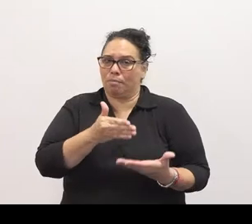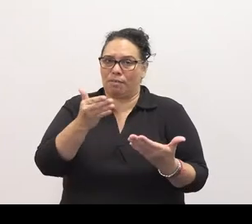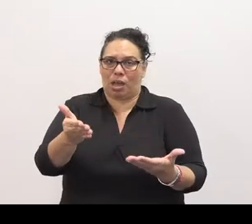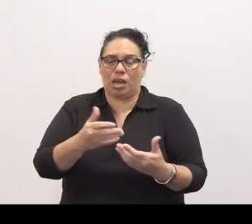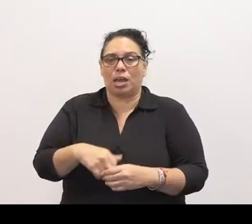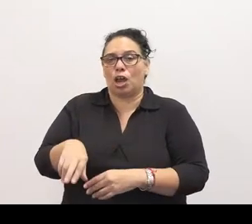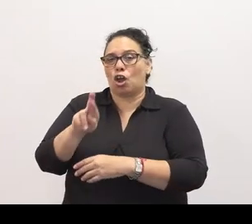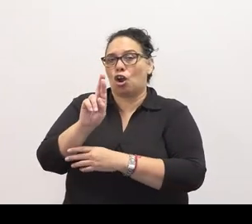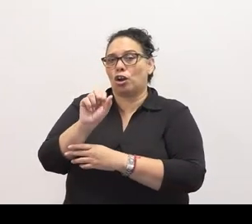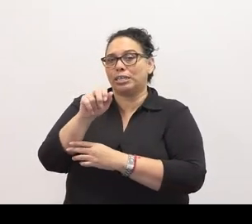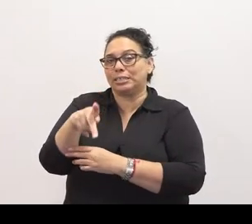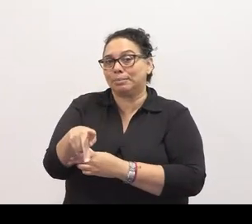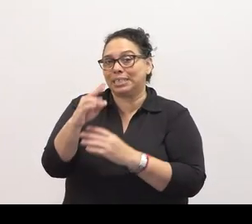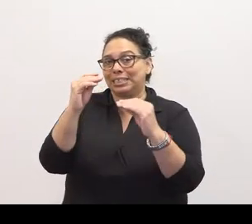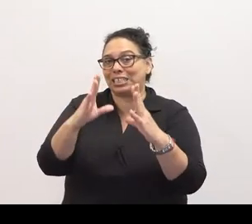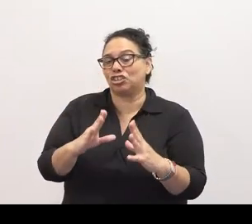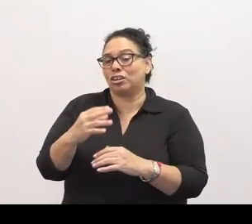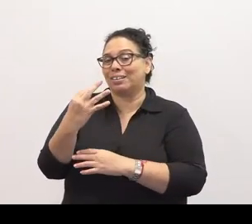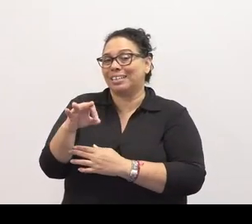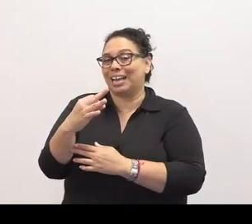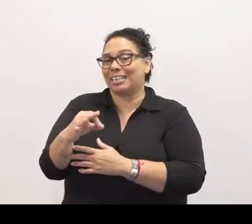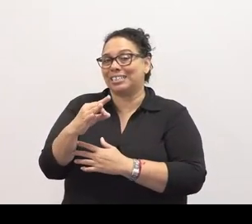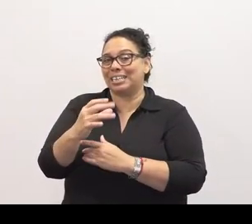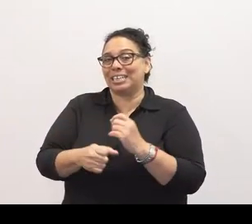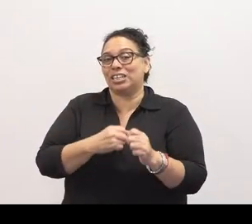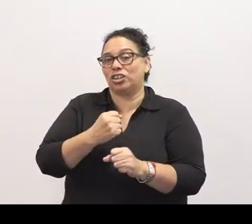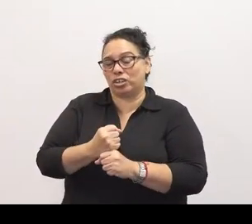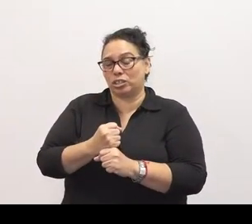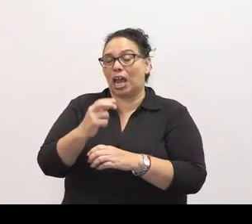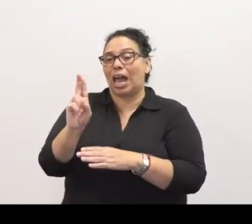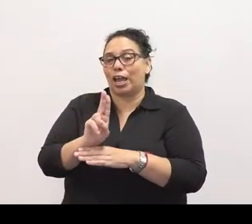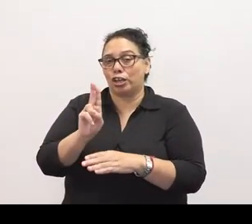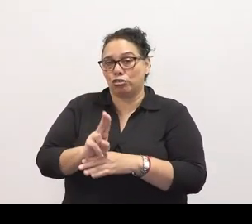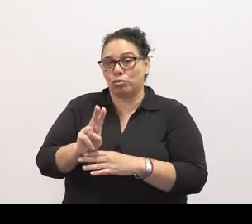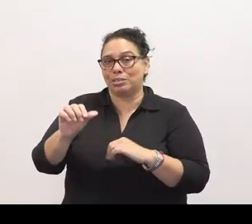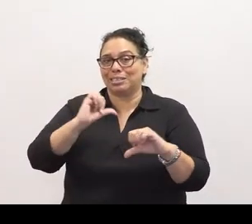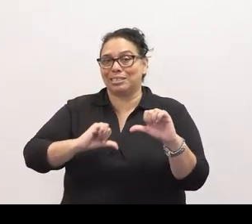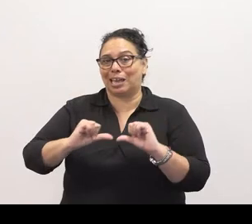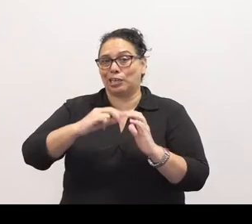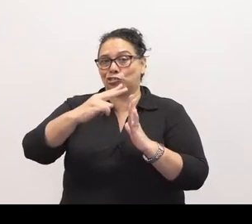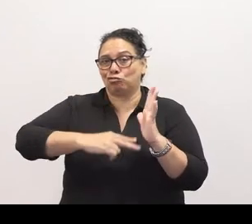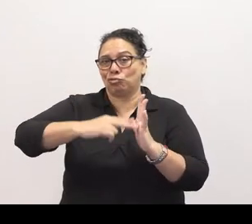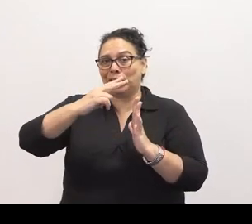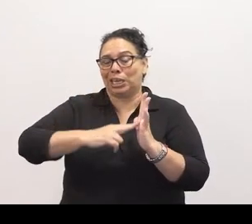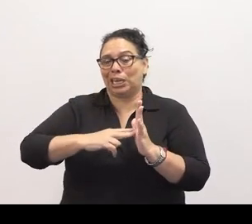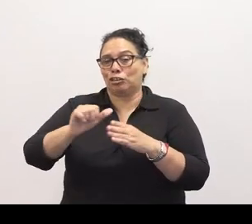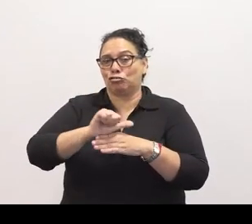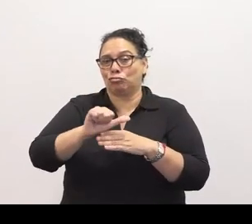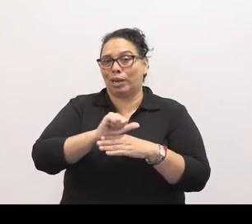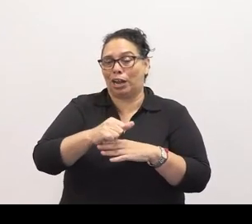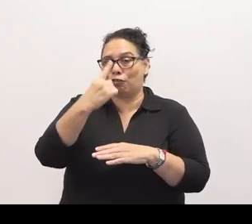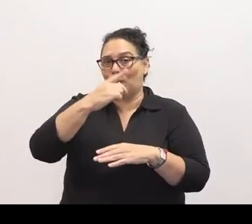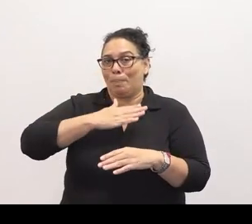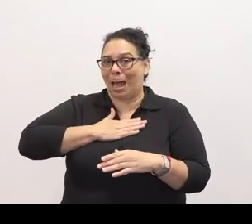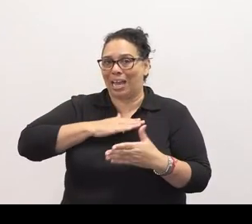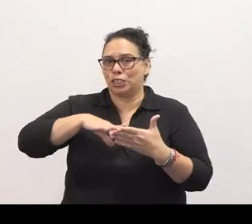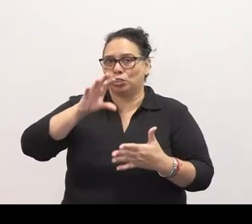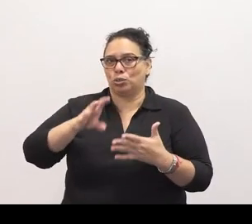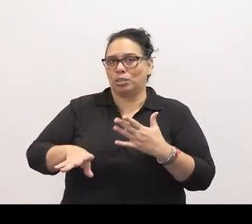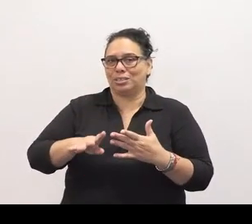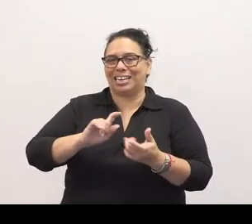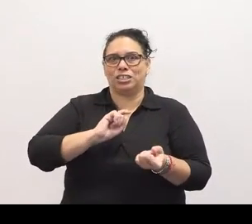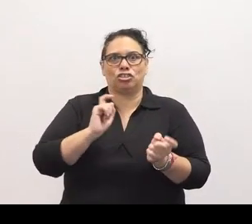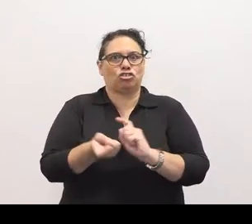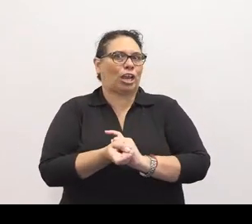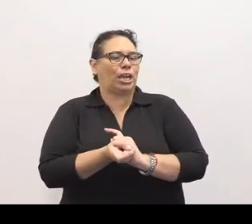RSP teacher for 19 years, I also used the structured literacy and science of reading training and materials for my students, and it was an absolute game